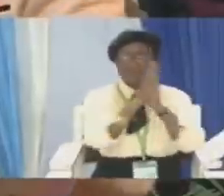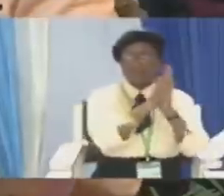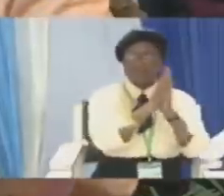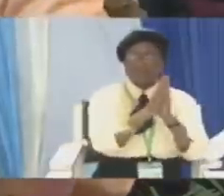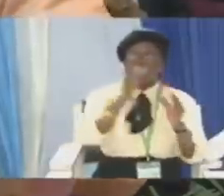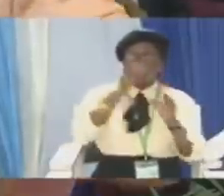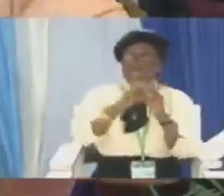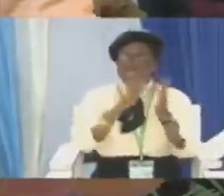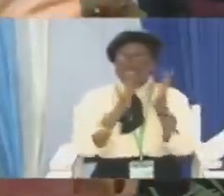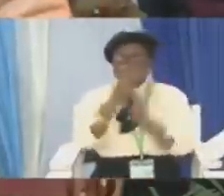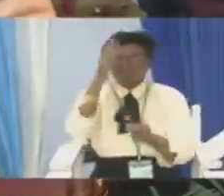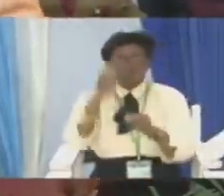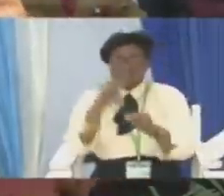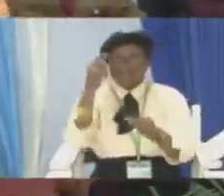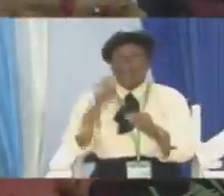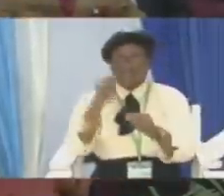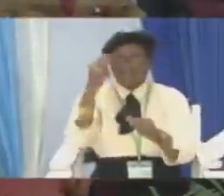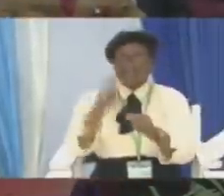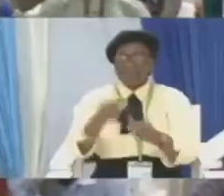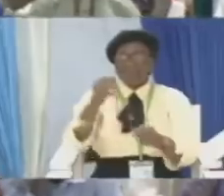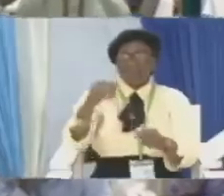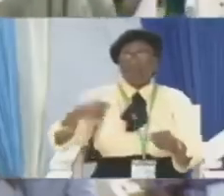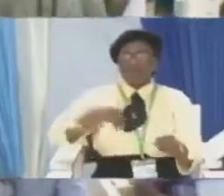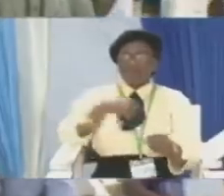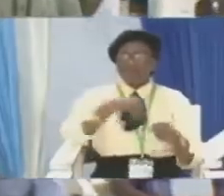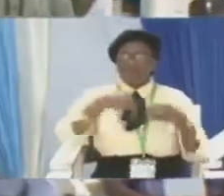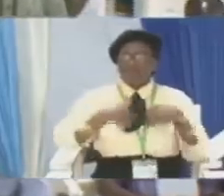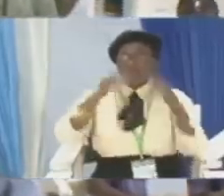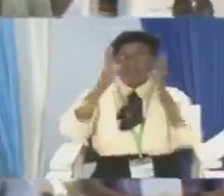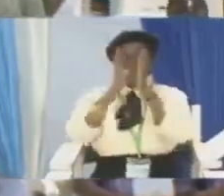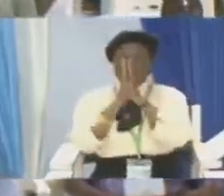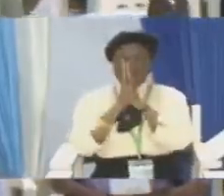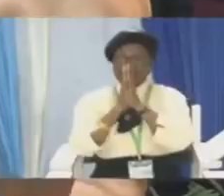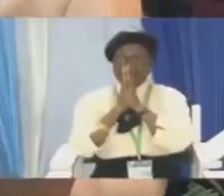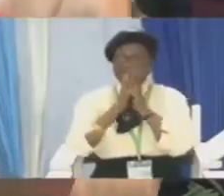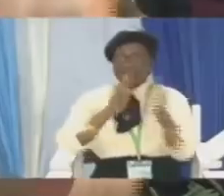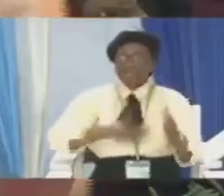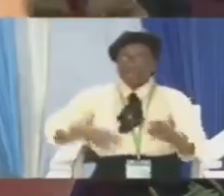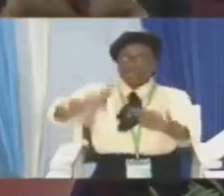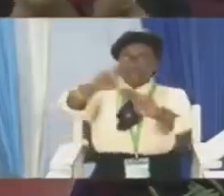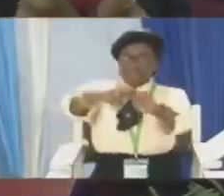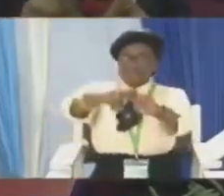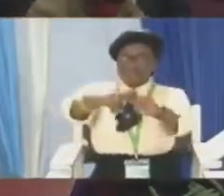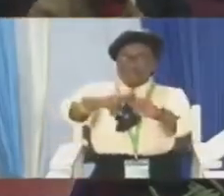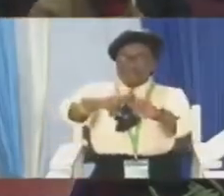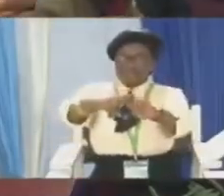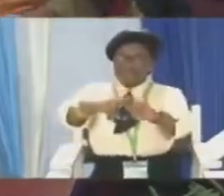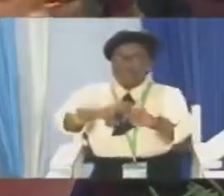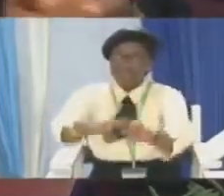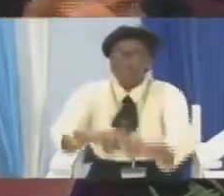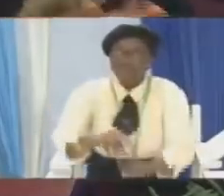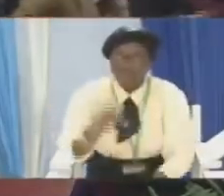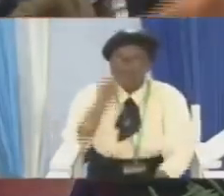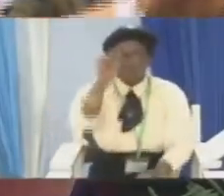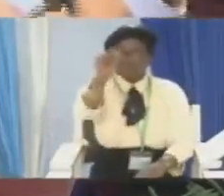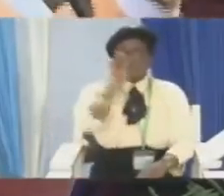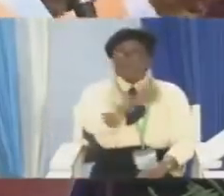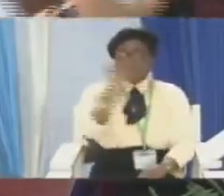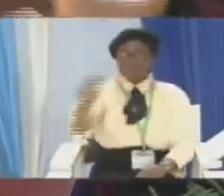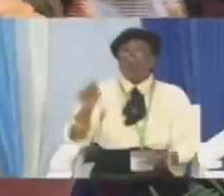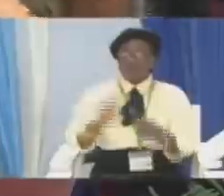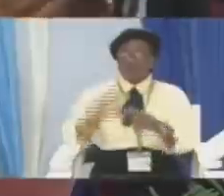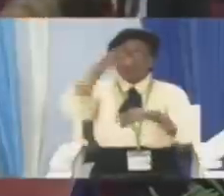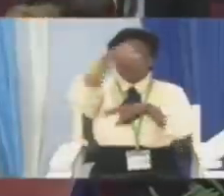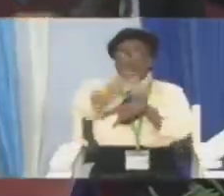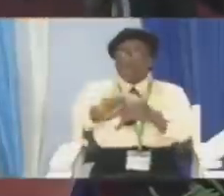in the name of Jesus Christ, we are praying. Please sit down. Therefore, tonight,